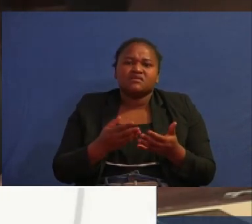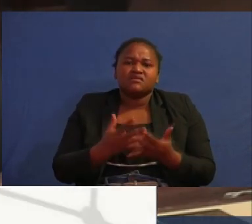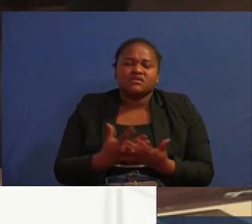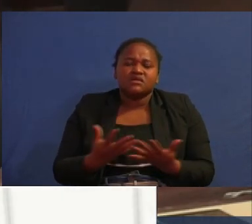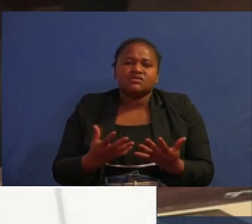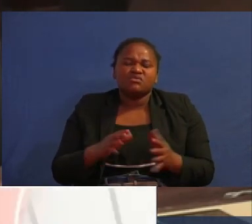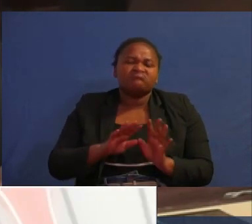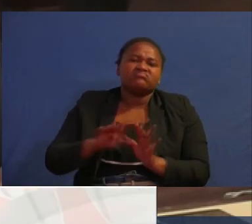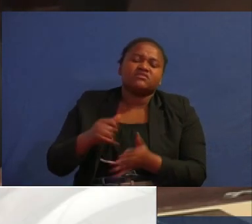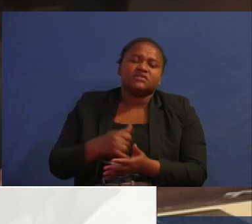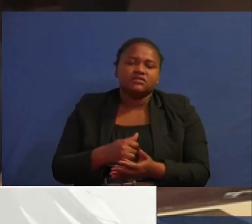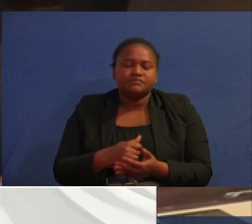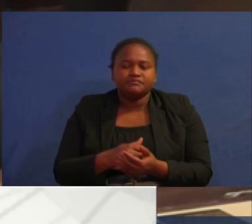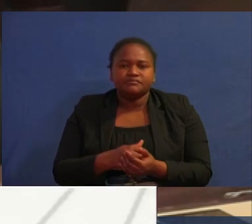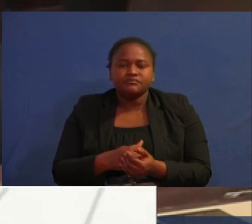or just leave it.